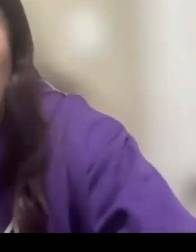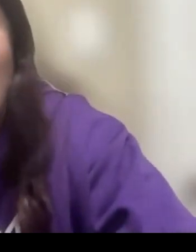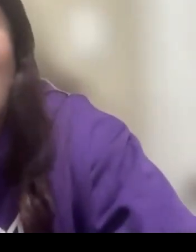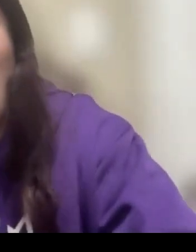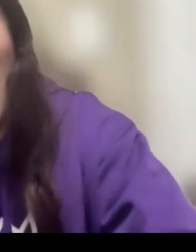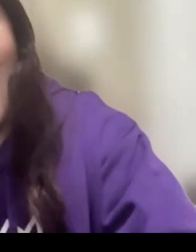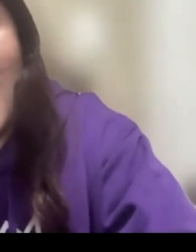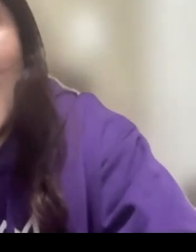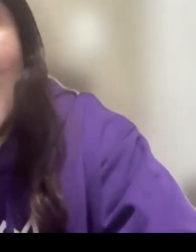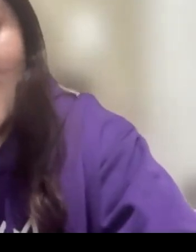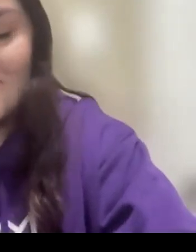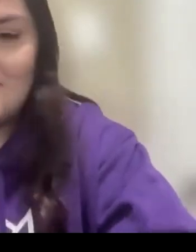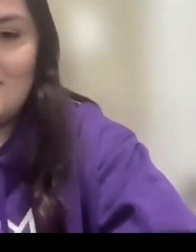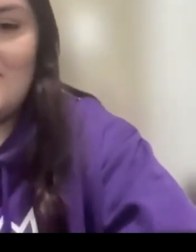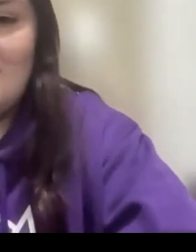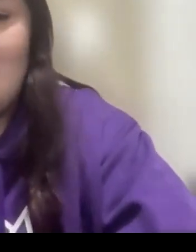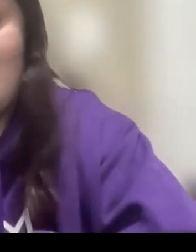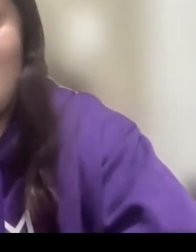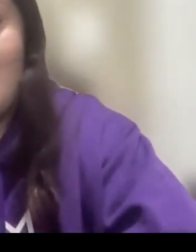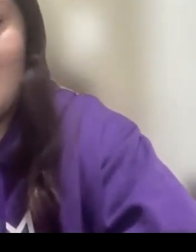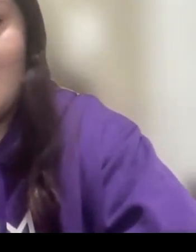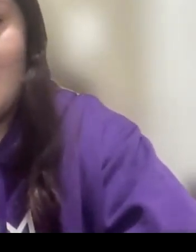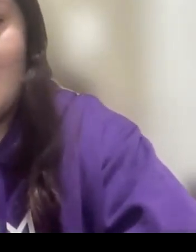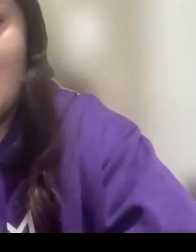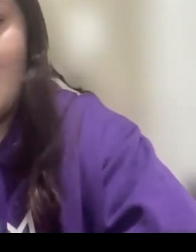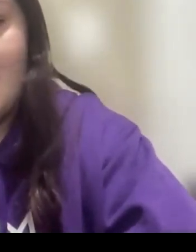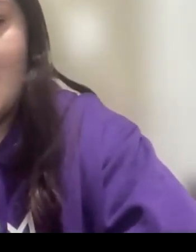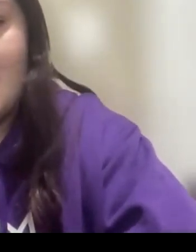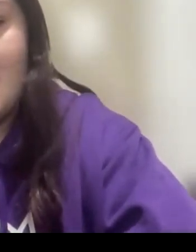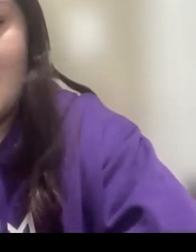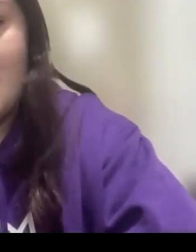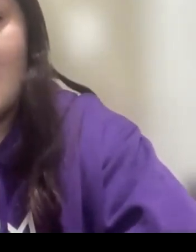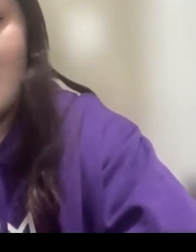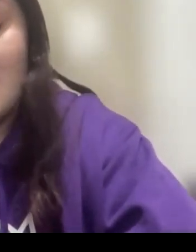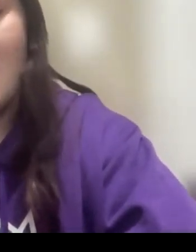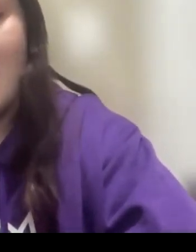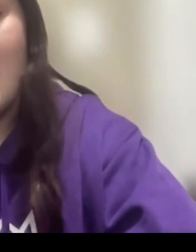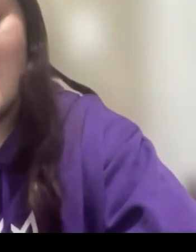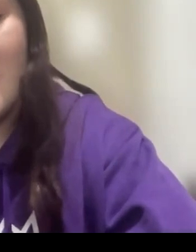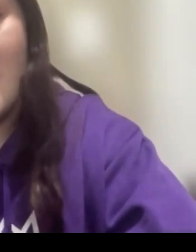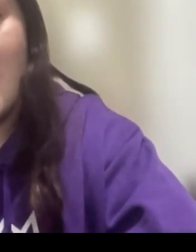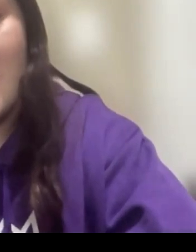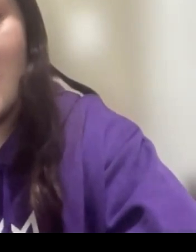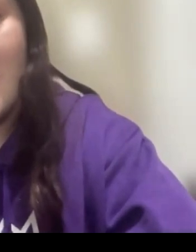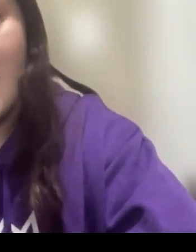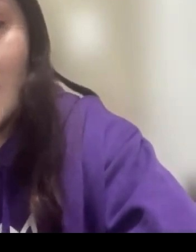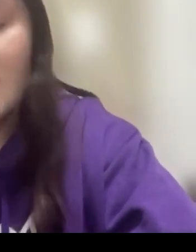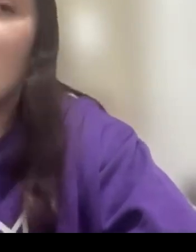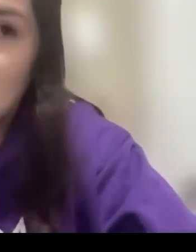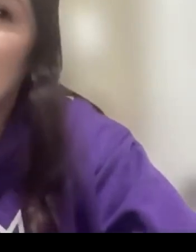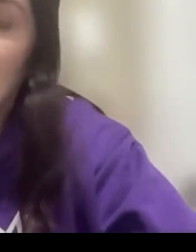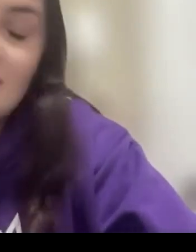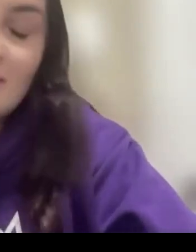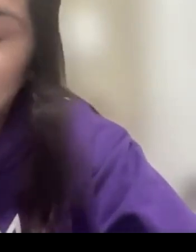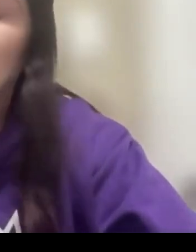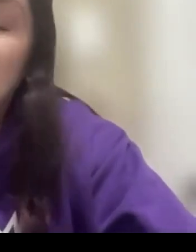but I think we should do a PSA with you to point out why people need services.